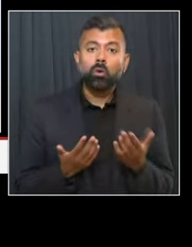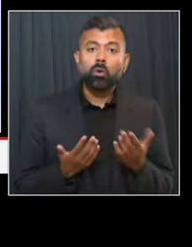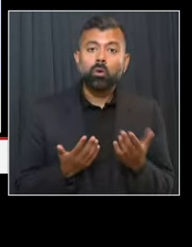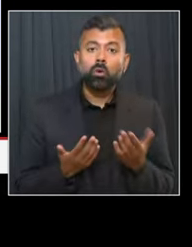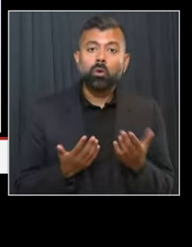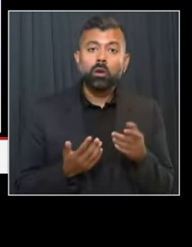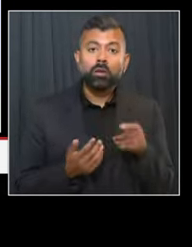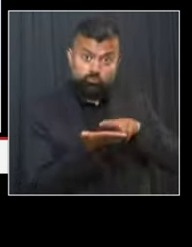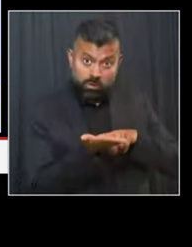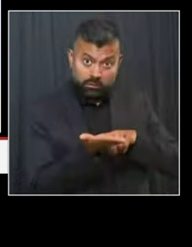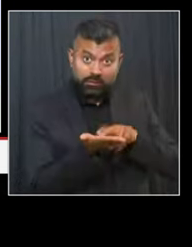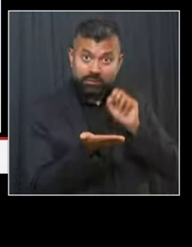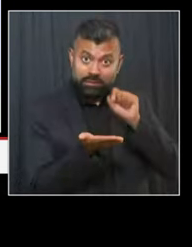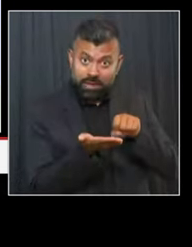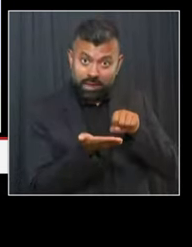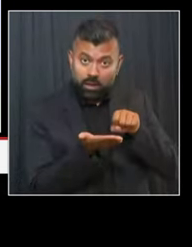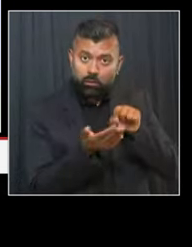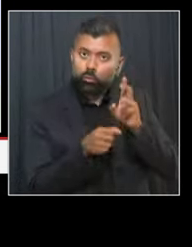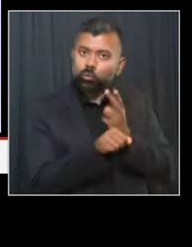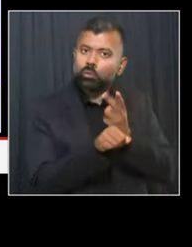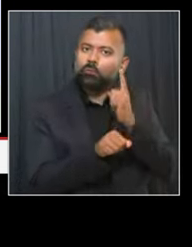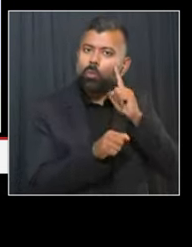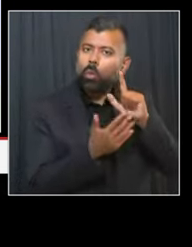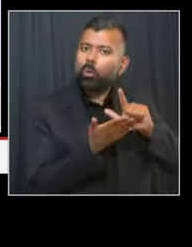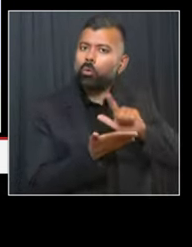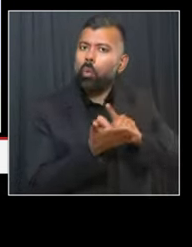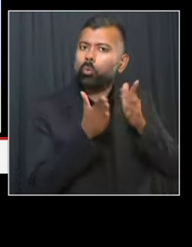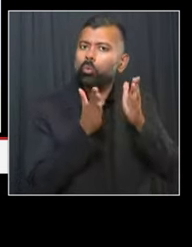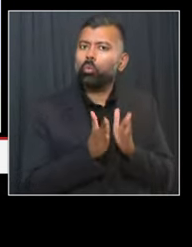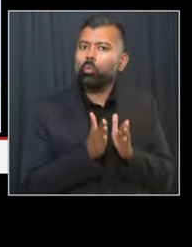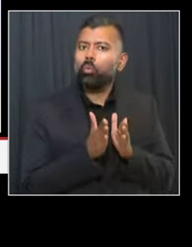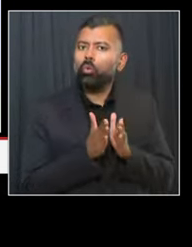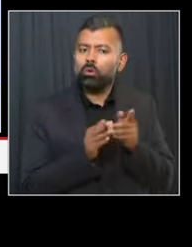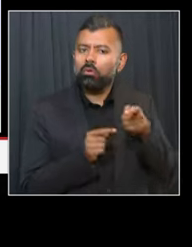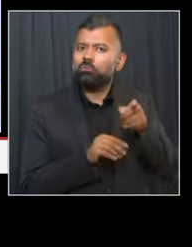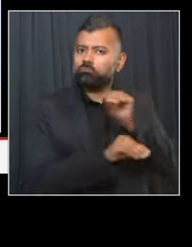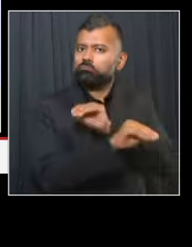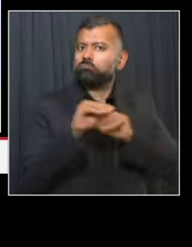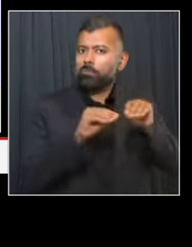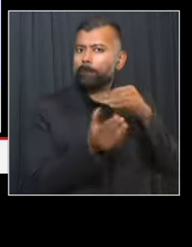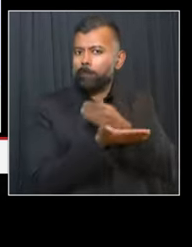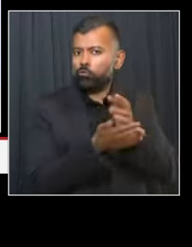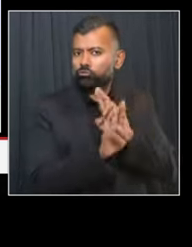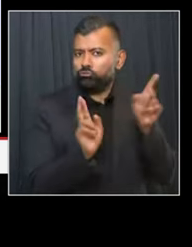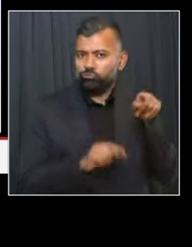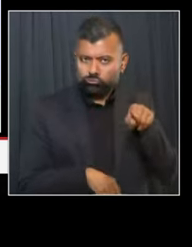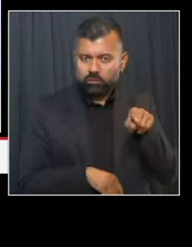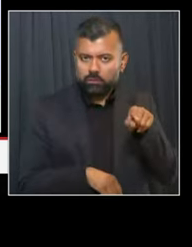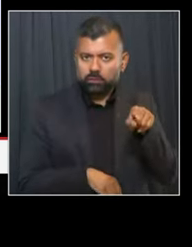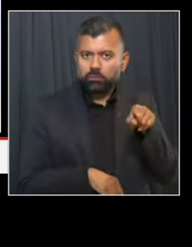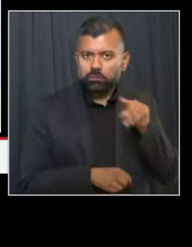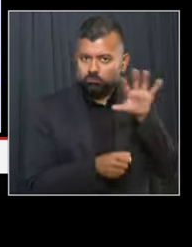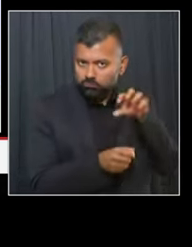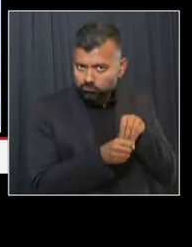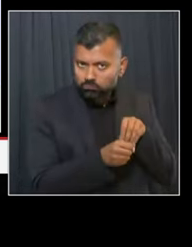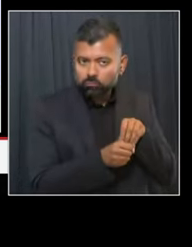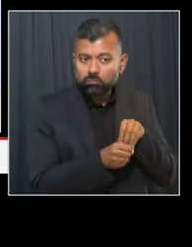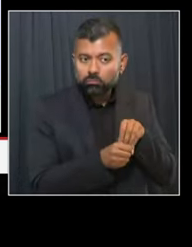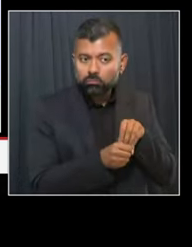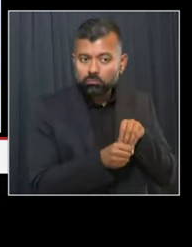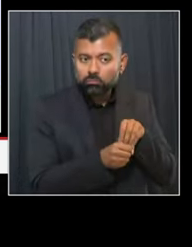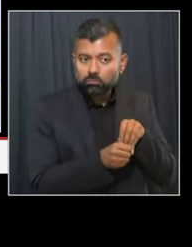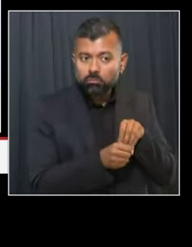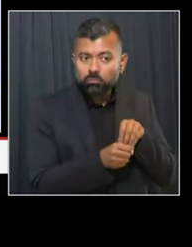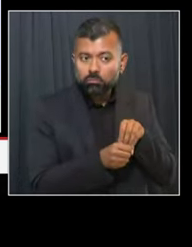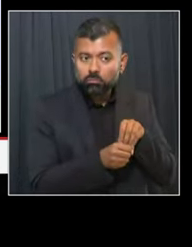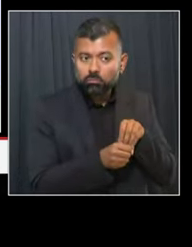to be able to pay for that, including retroactive pay, would be the beginning of October. That functionally allowed for